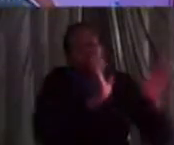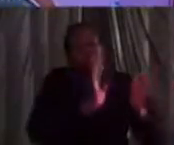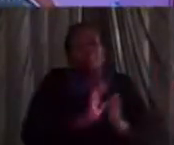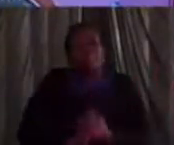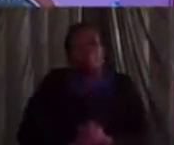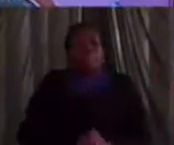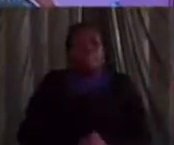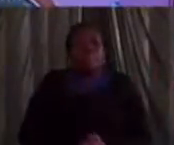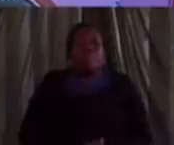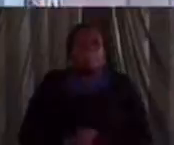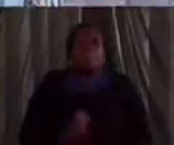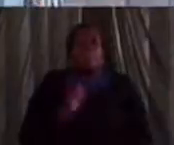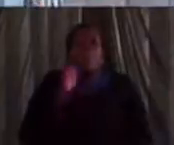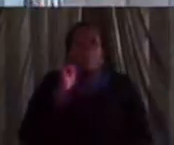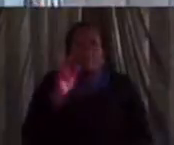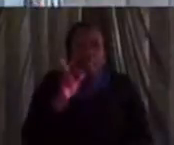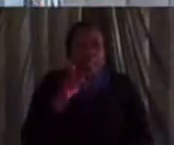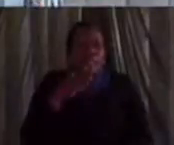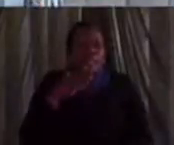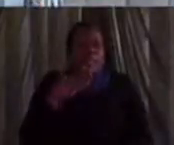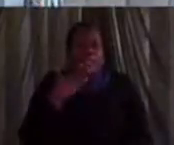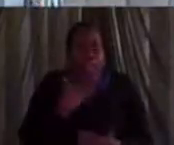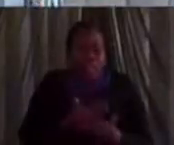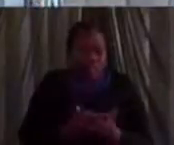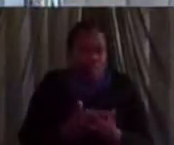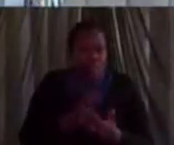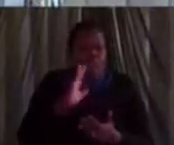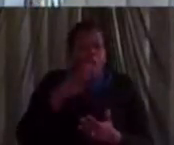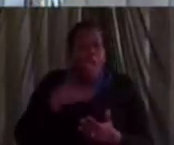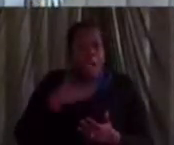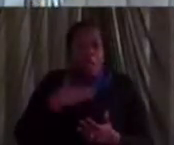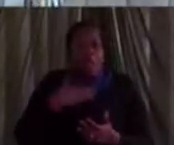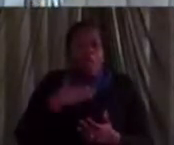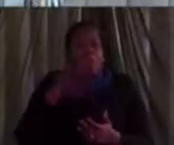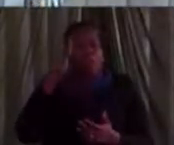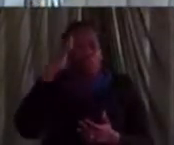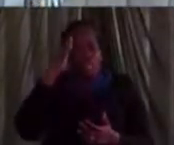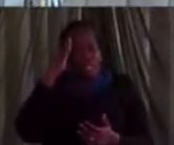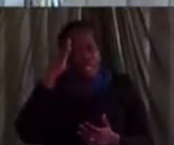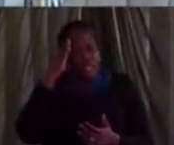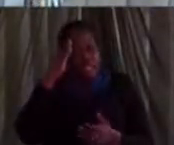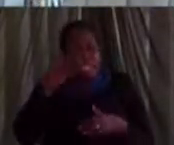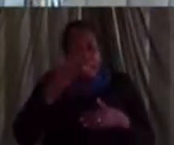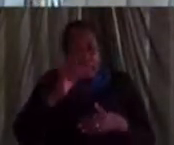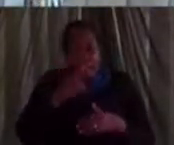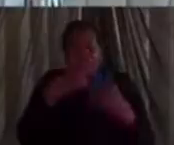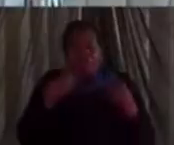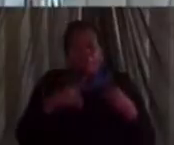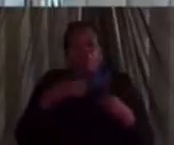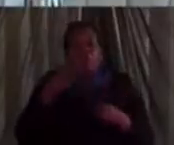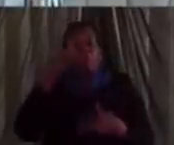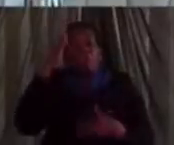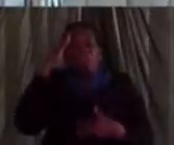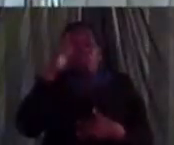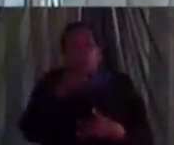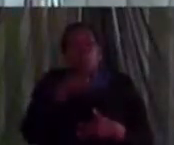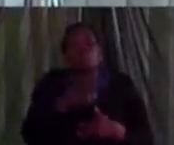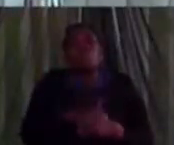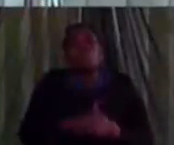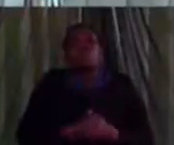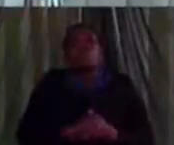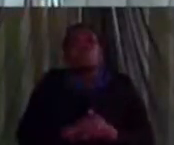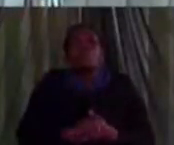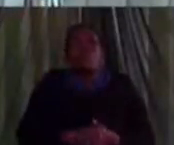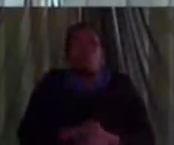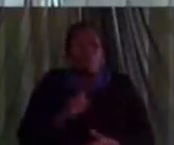Judge. We were just concerned whether these people know you because they did not respond, but you've already responded to that. They know me very, very well. Thank you.